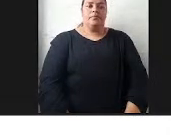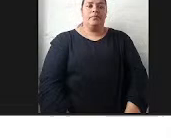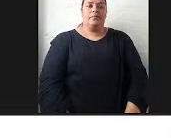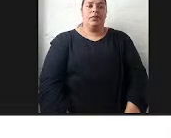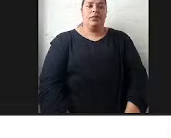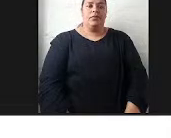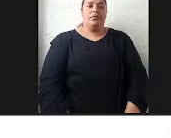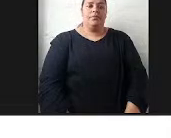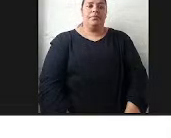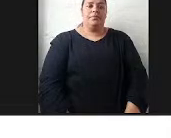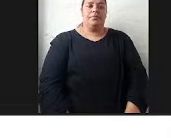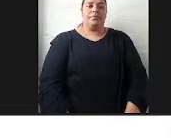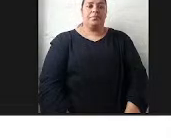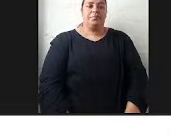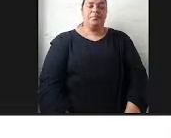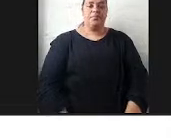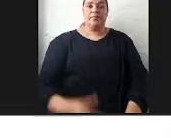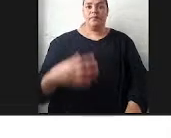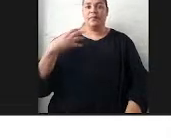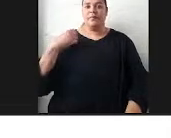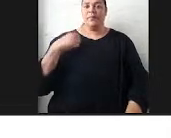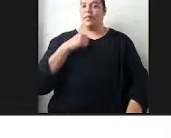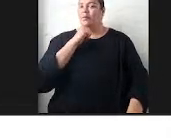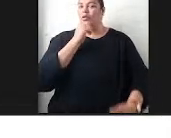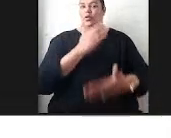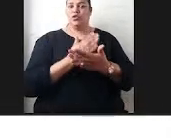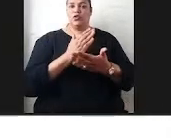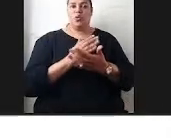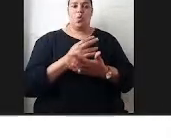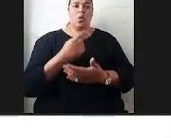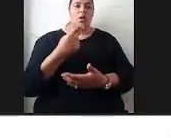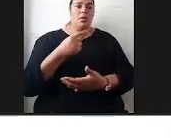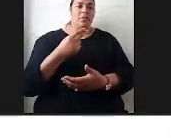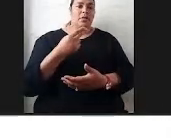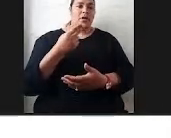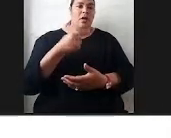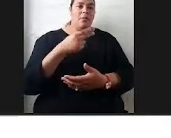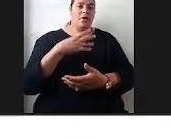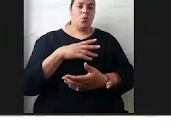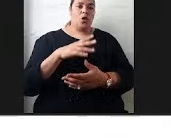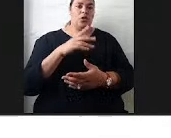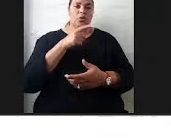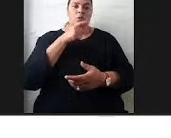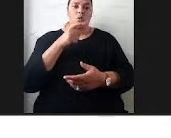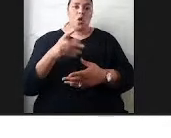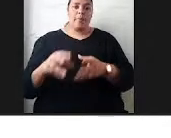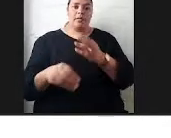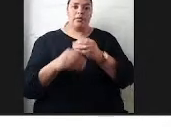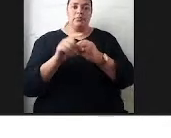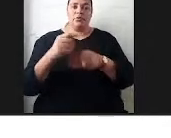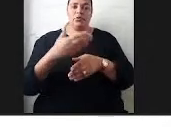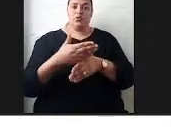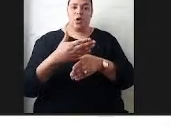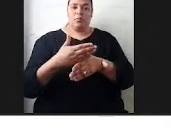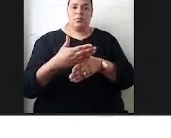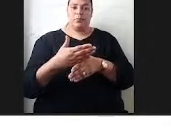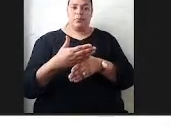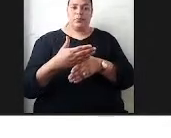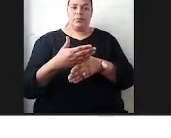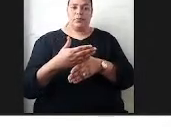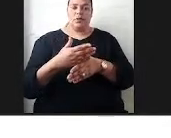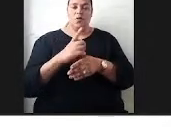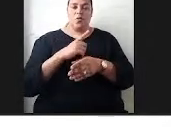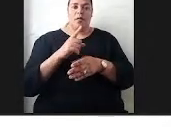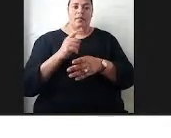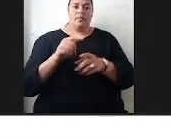Minister, I'm not sure if Fennel or Herman wanted to comment on the jobs as it relates to